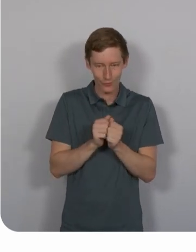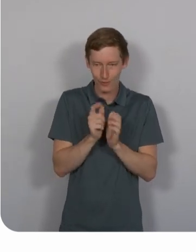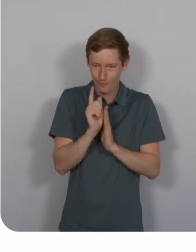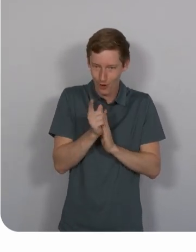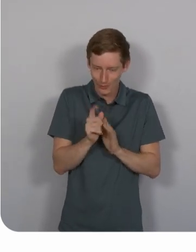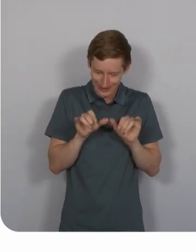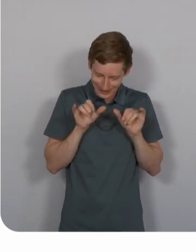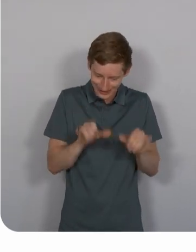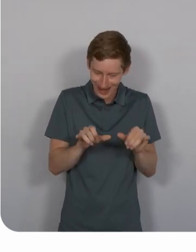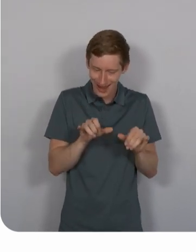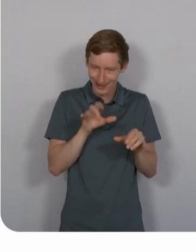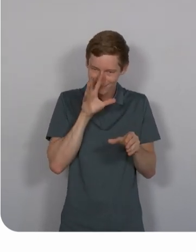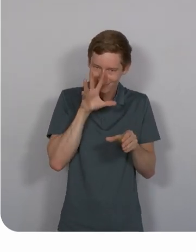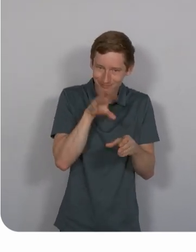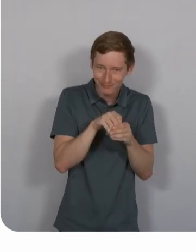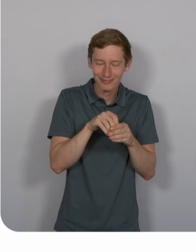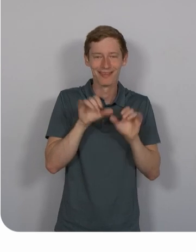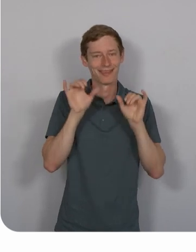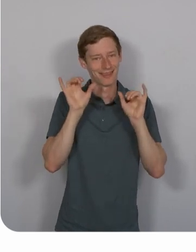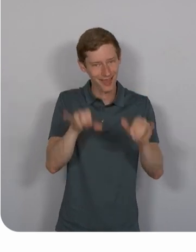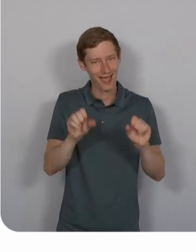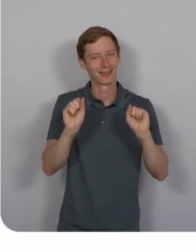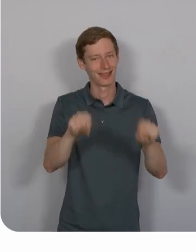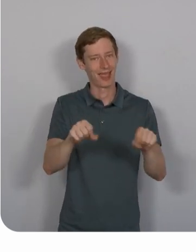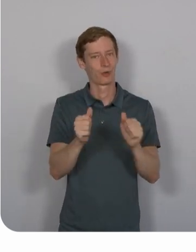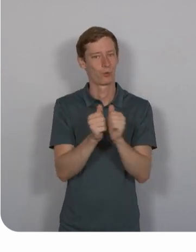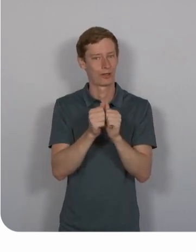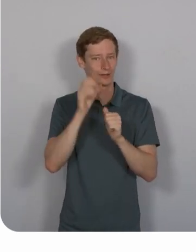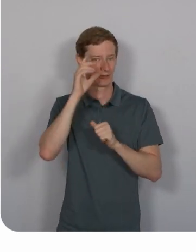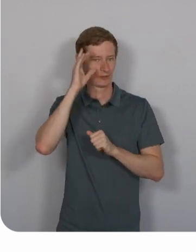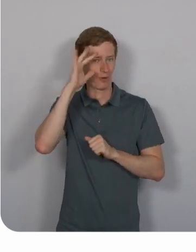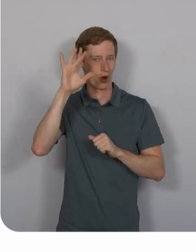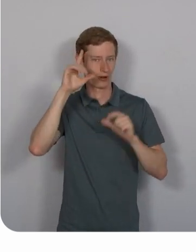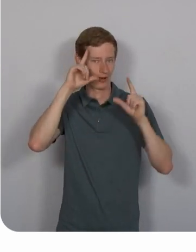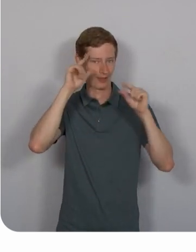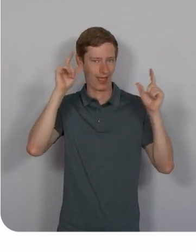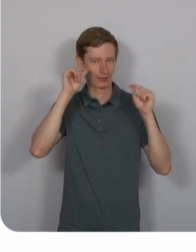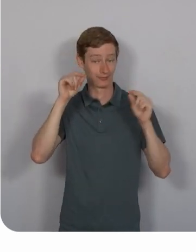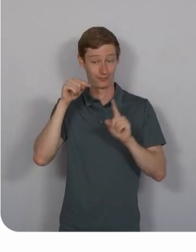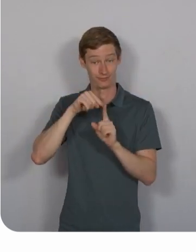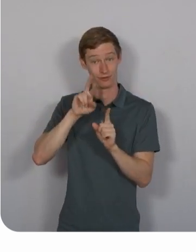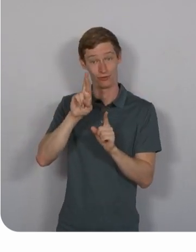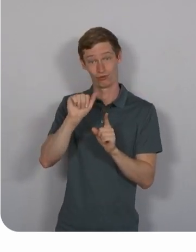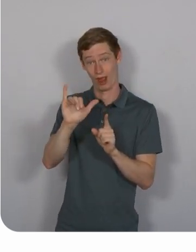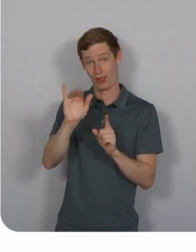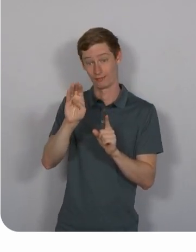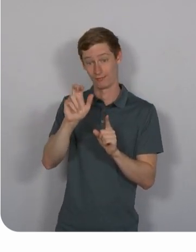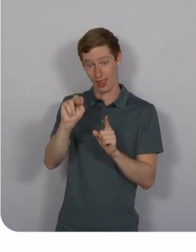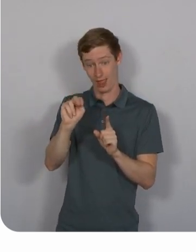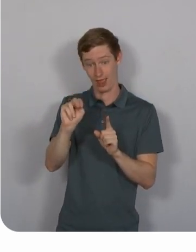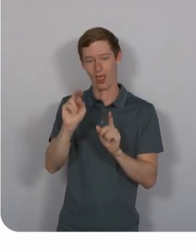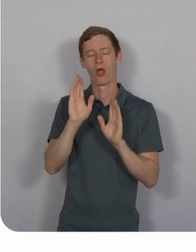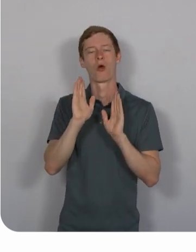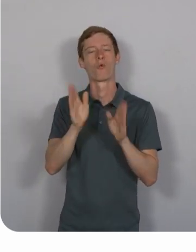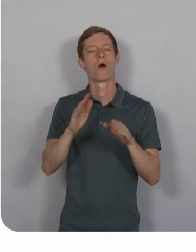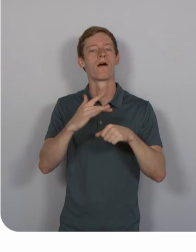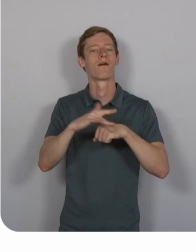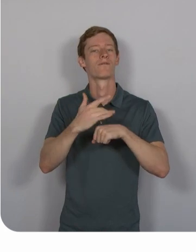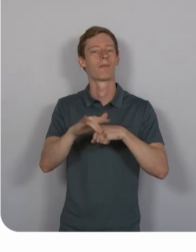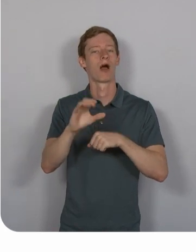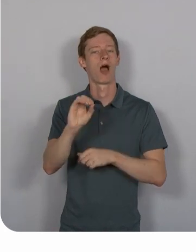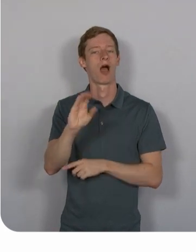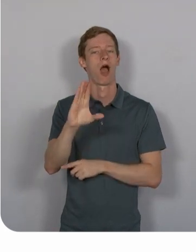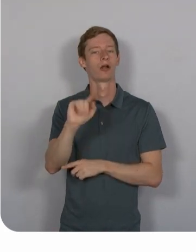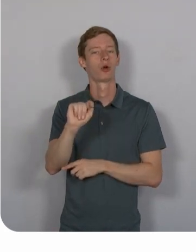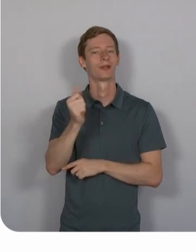you can only do on smart glasses. So, all right, these Ray-Ban Meta smart glasses, we're launching them on October